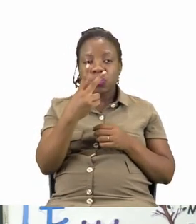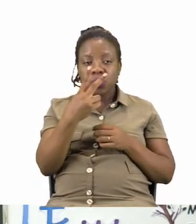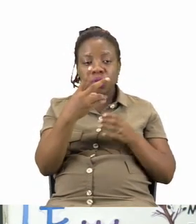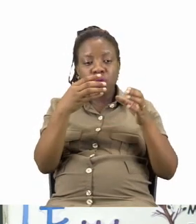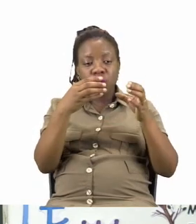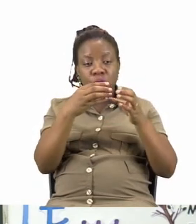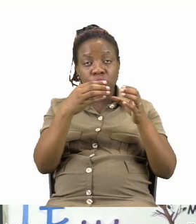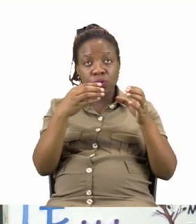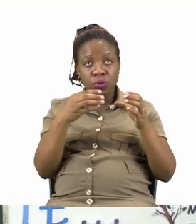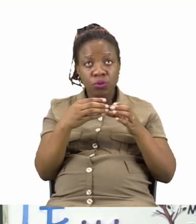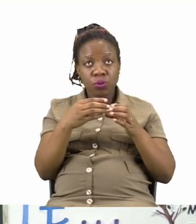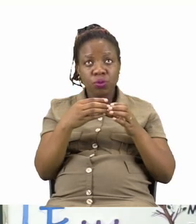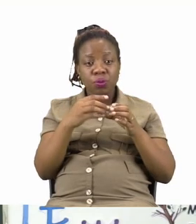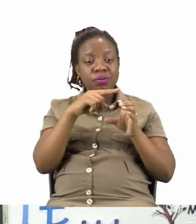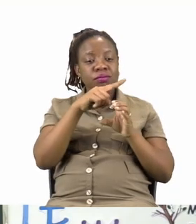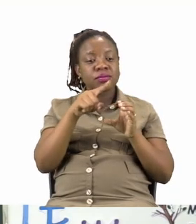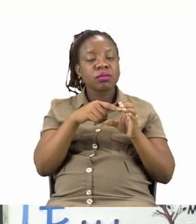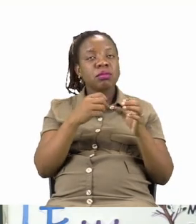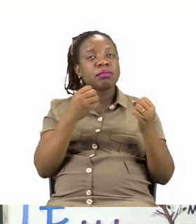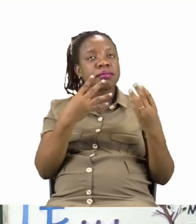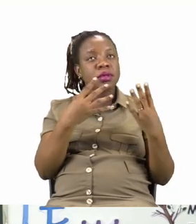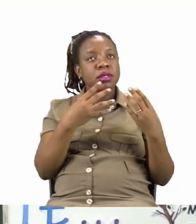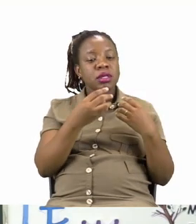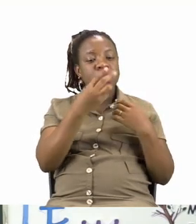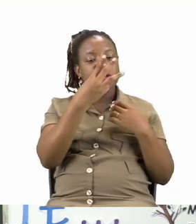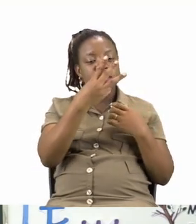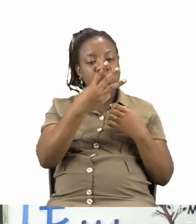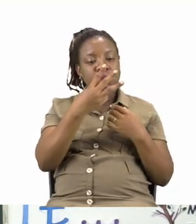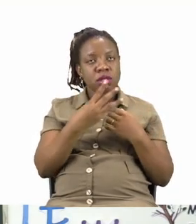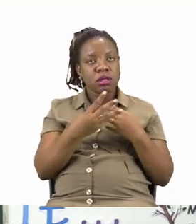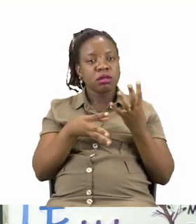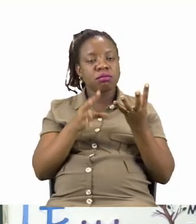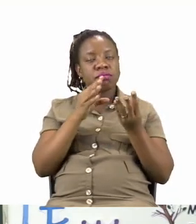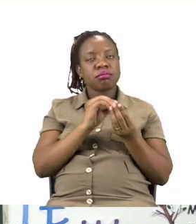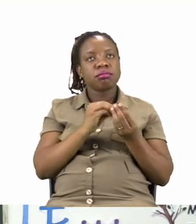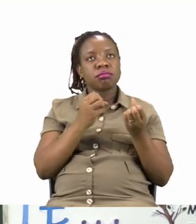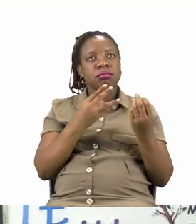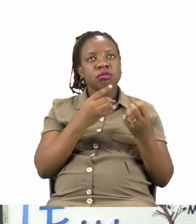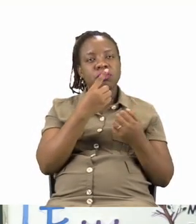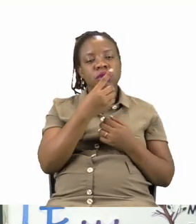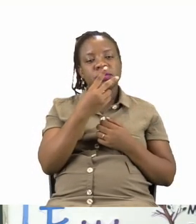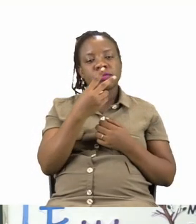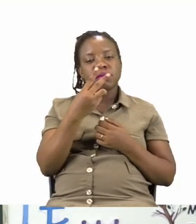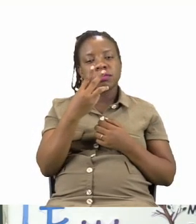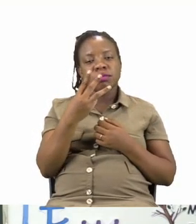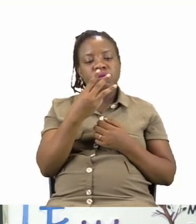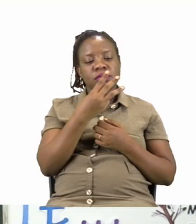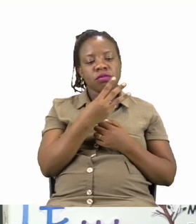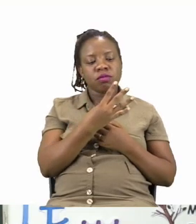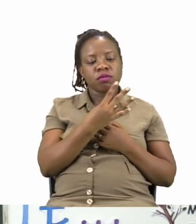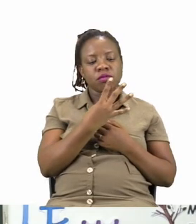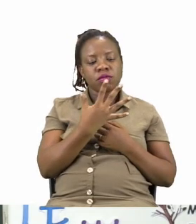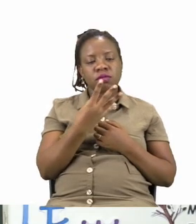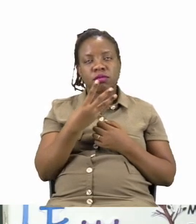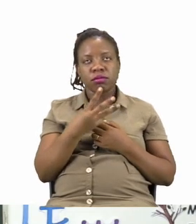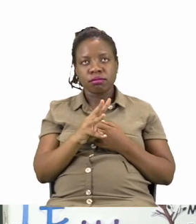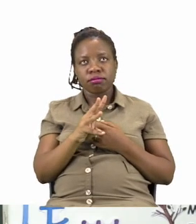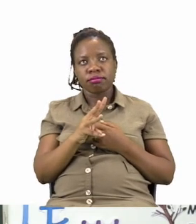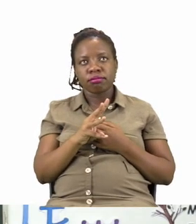buttons in each group, how many do we have altogether? 1, 2, 3, 4,